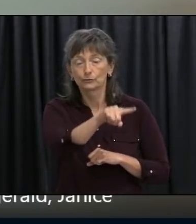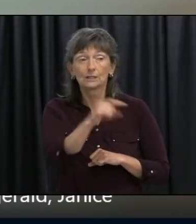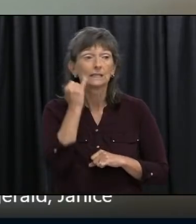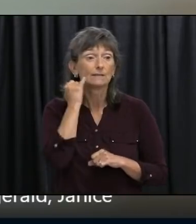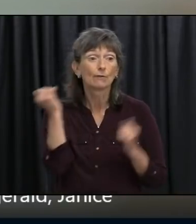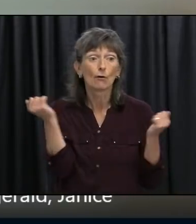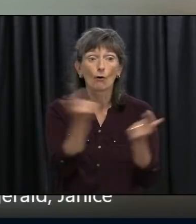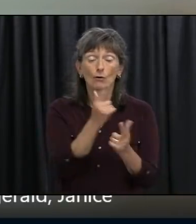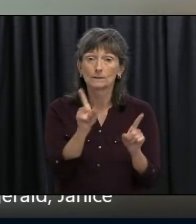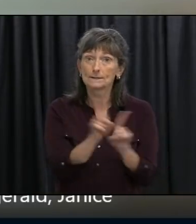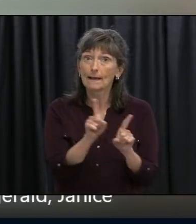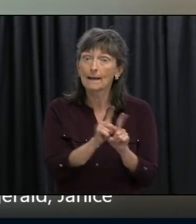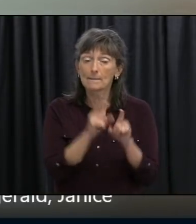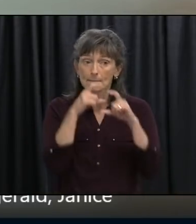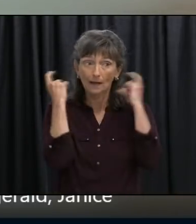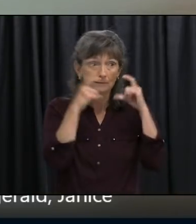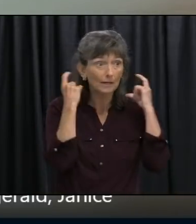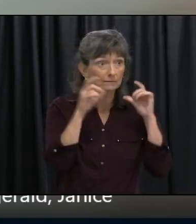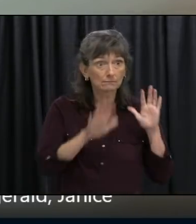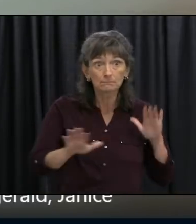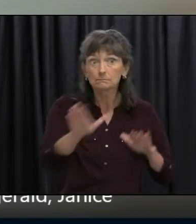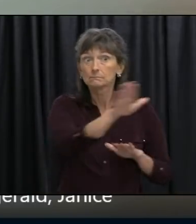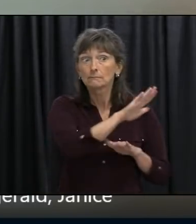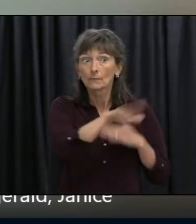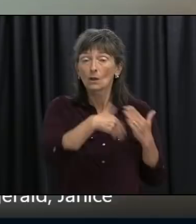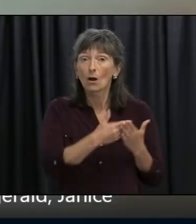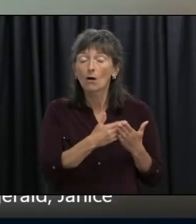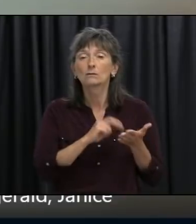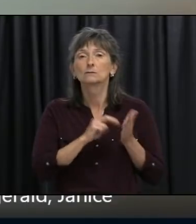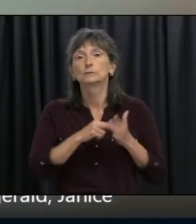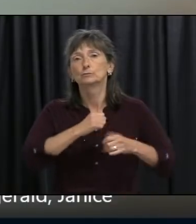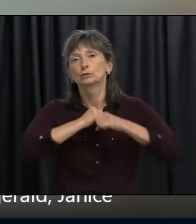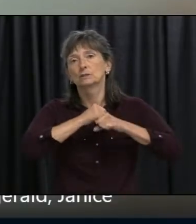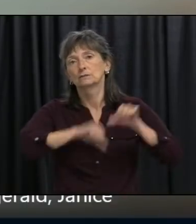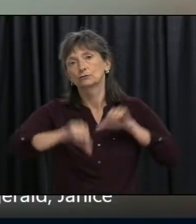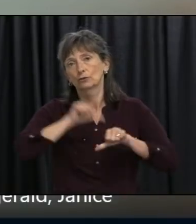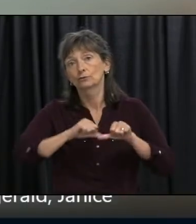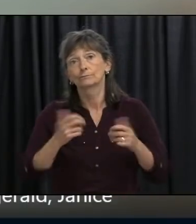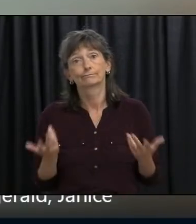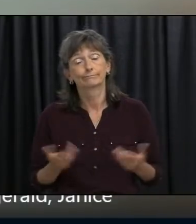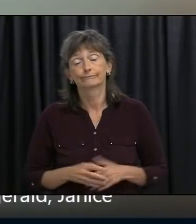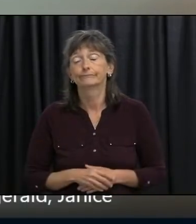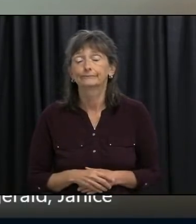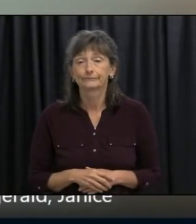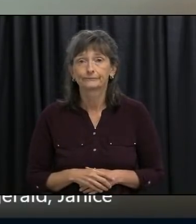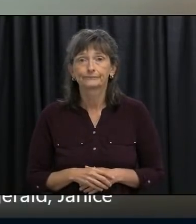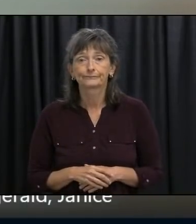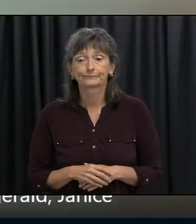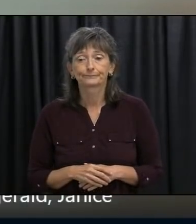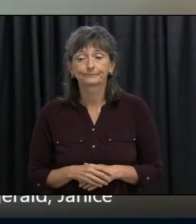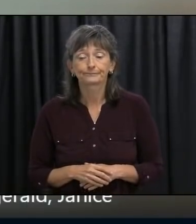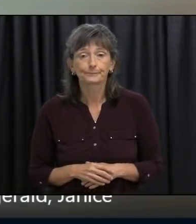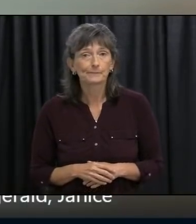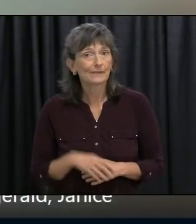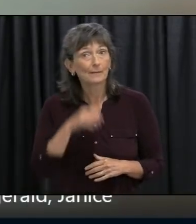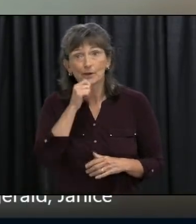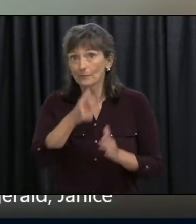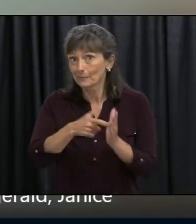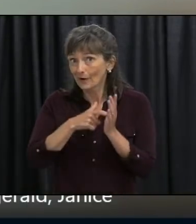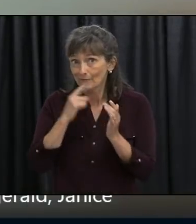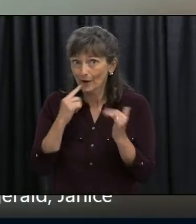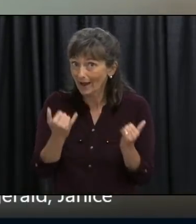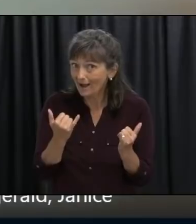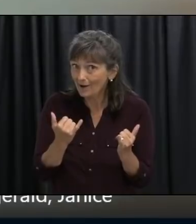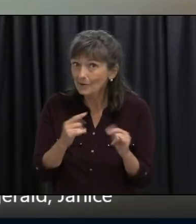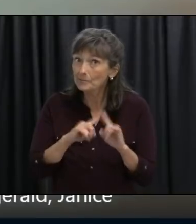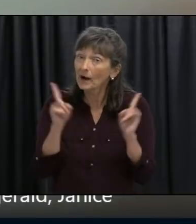everybody does the same thing, then everybody's protected to some degree. So while not mandatory at the